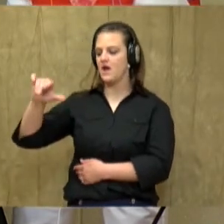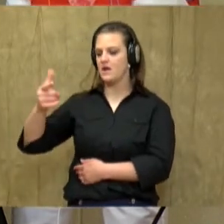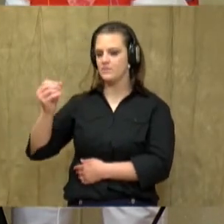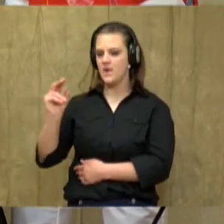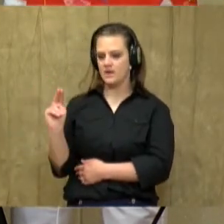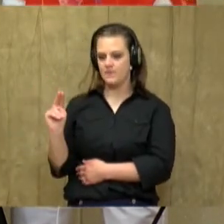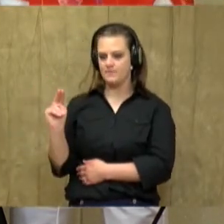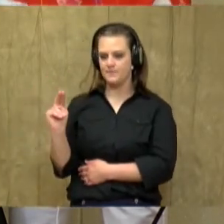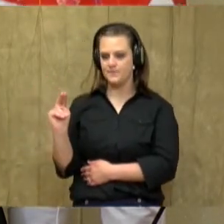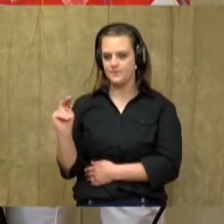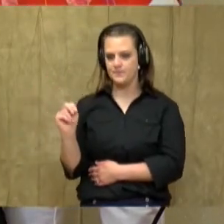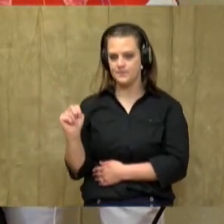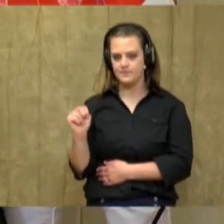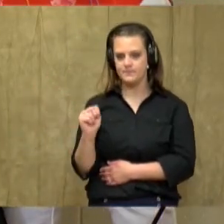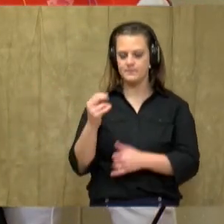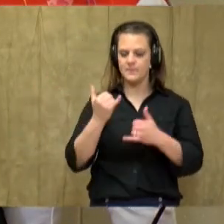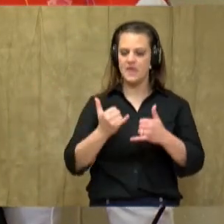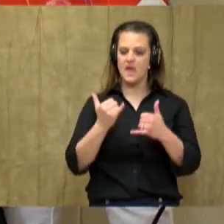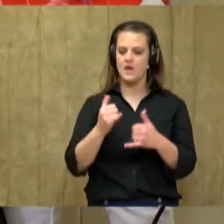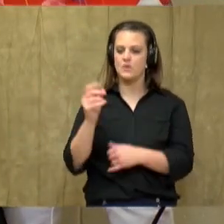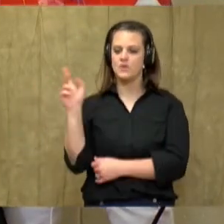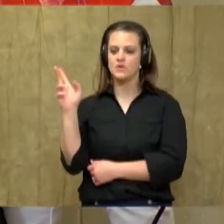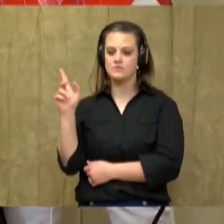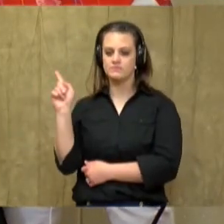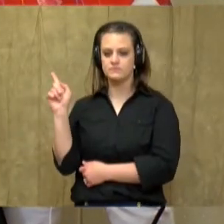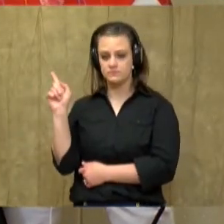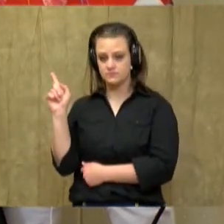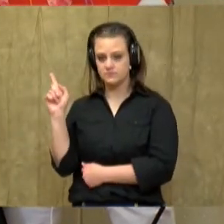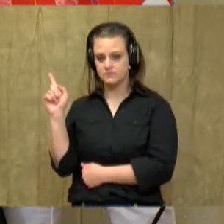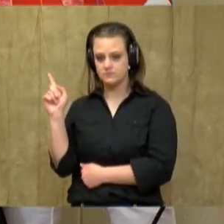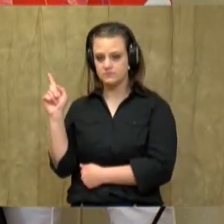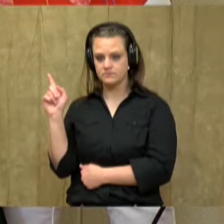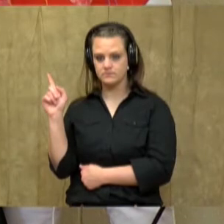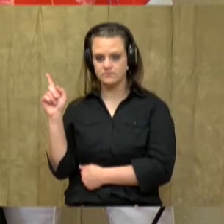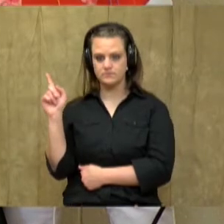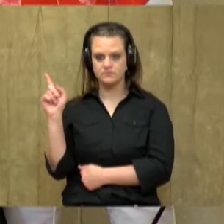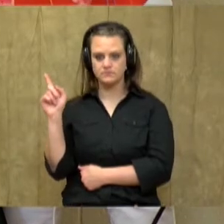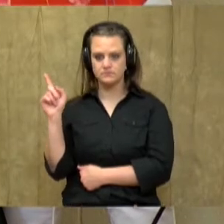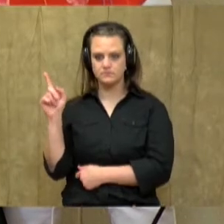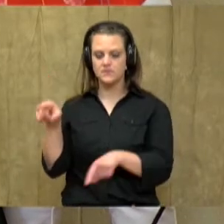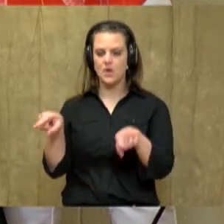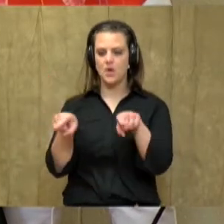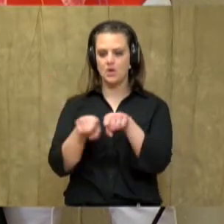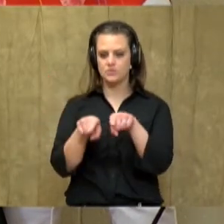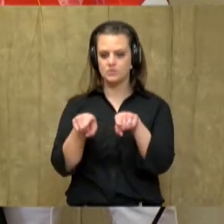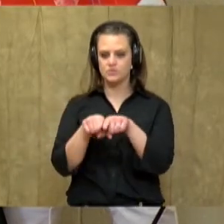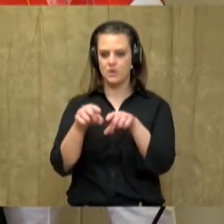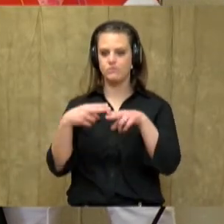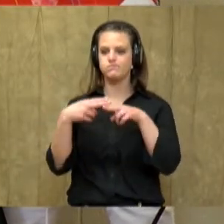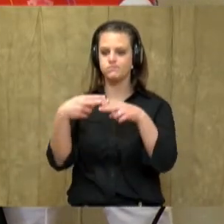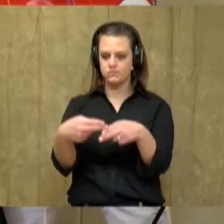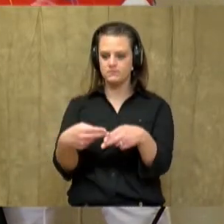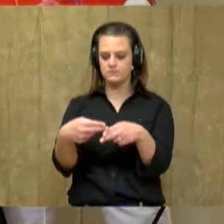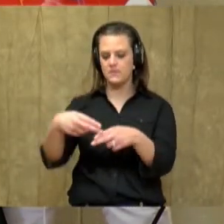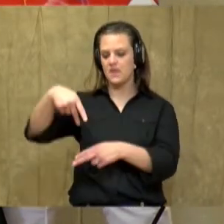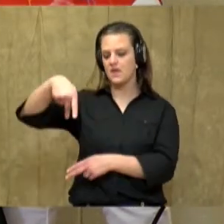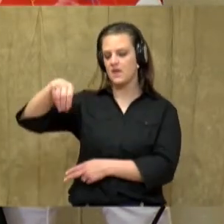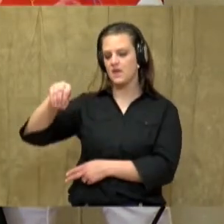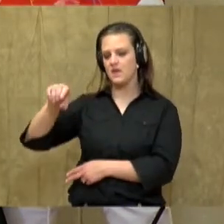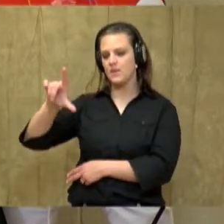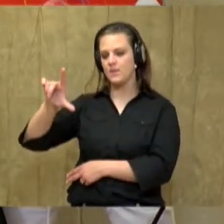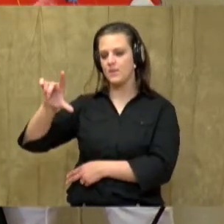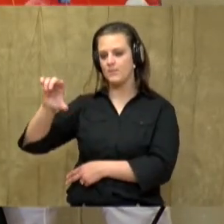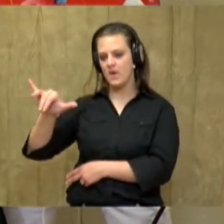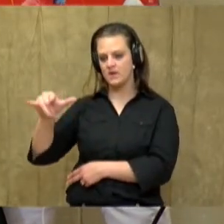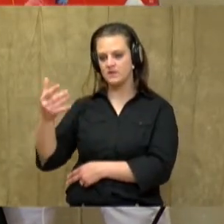All right, so let's talk about trapezoids. Trapezoids are also classified as a polygon